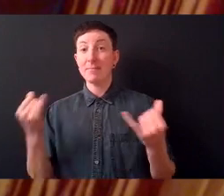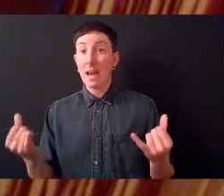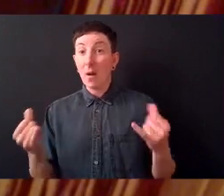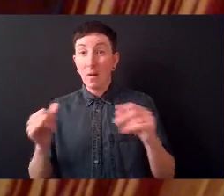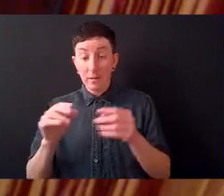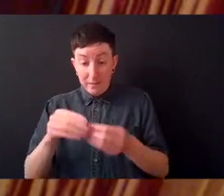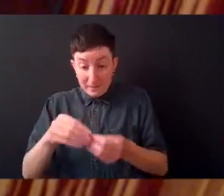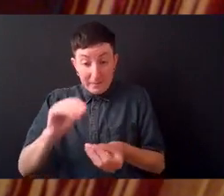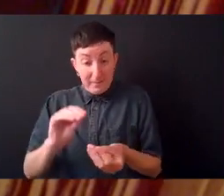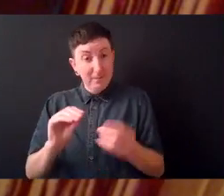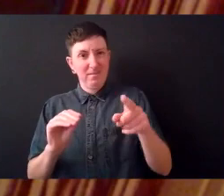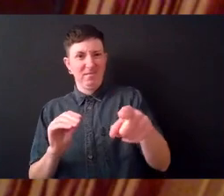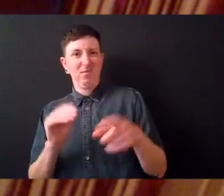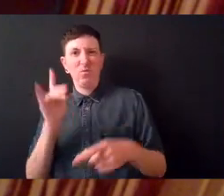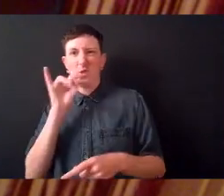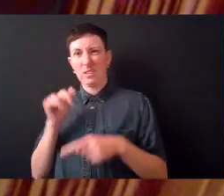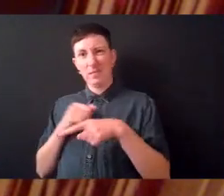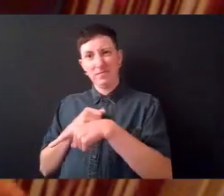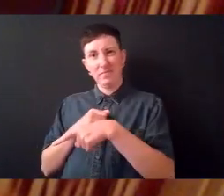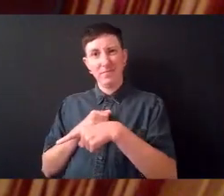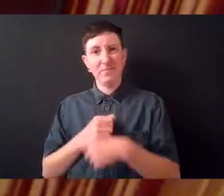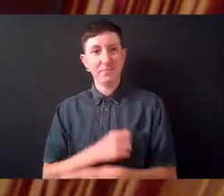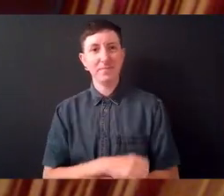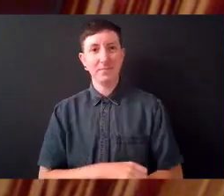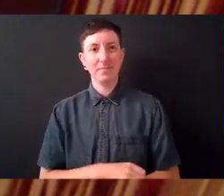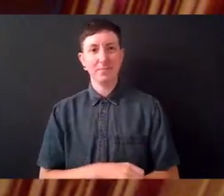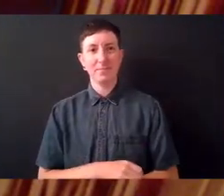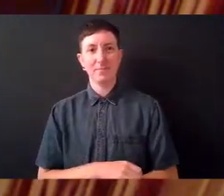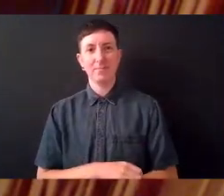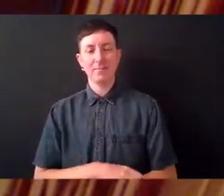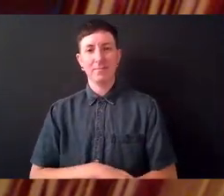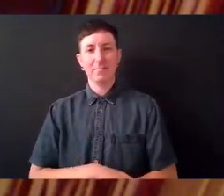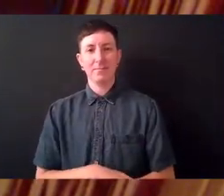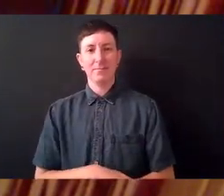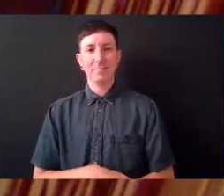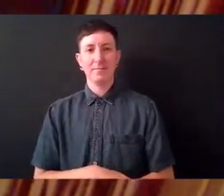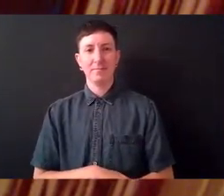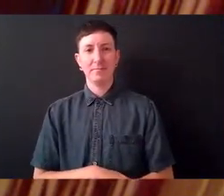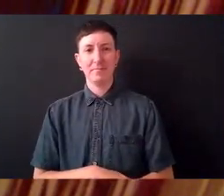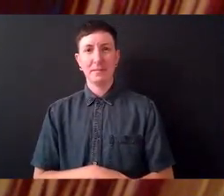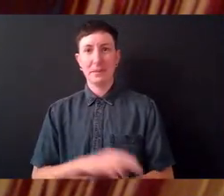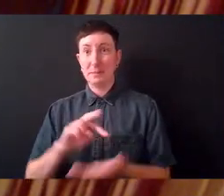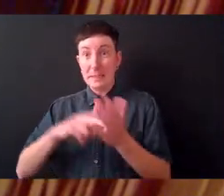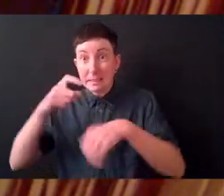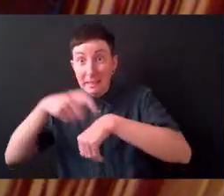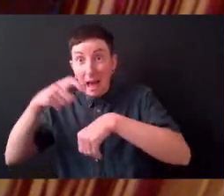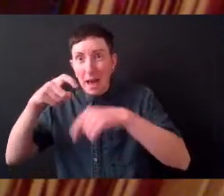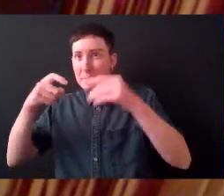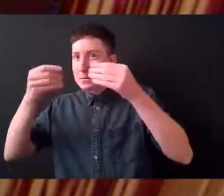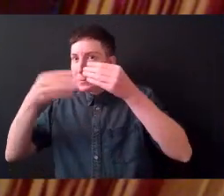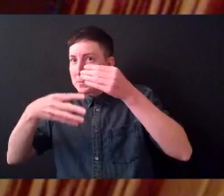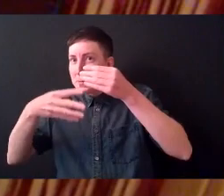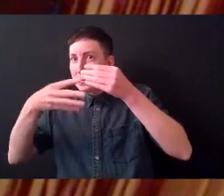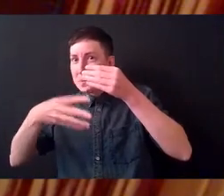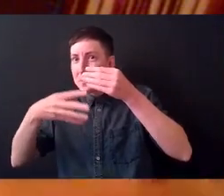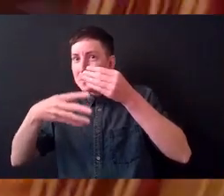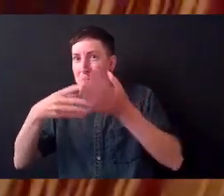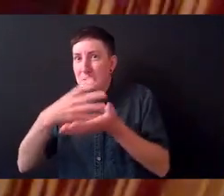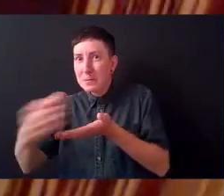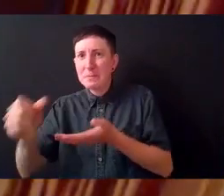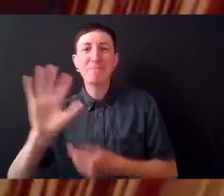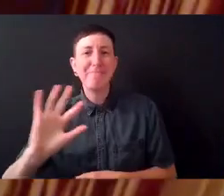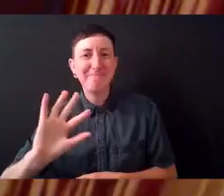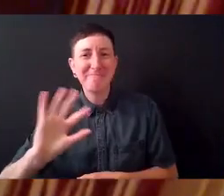hourglass. Although we got plenty of time to do this craft, I promise. So what I'm going to do next is with some